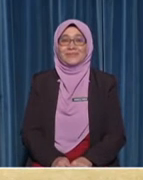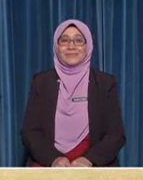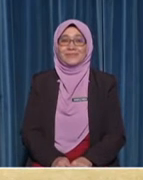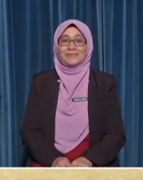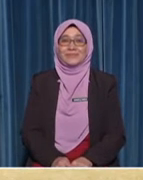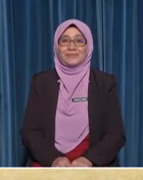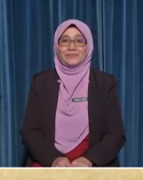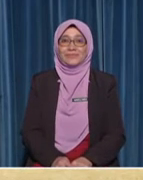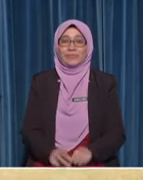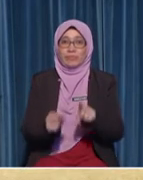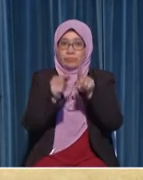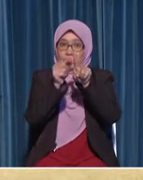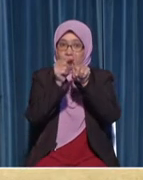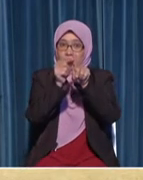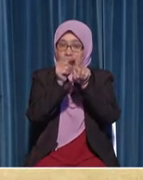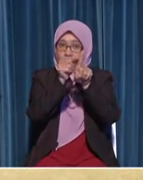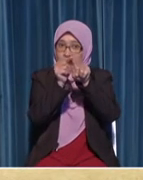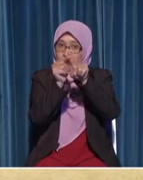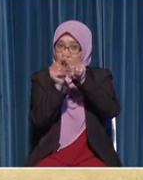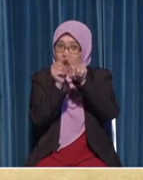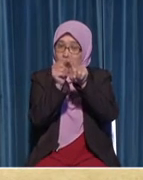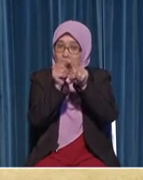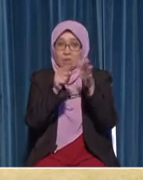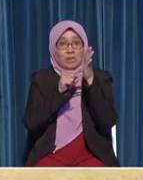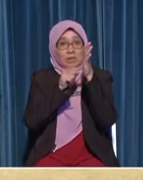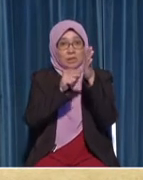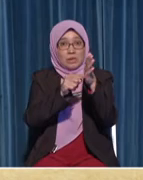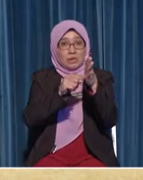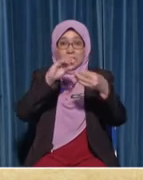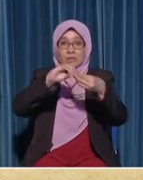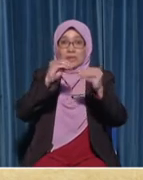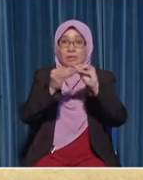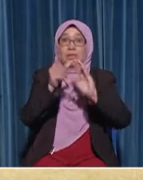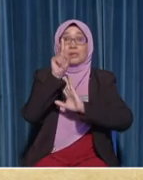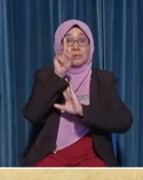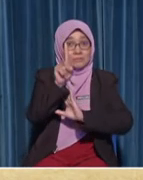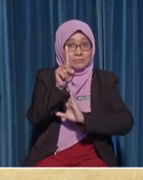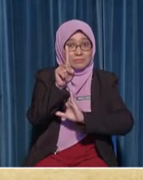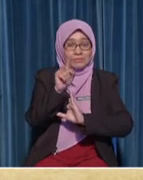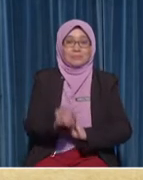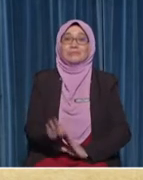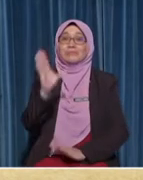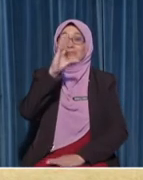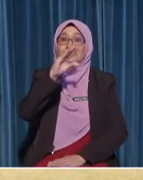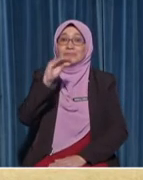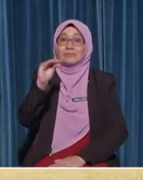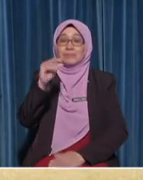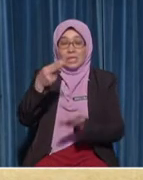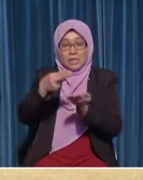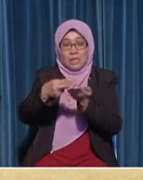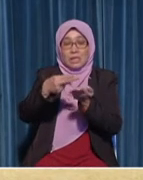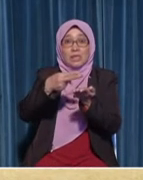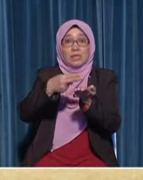The needle is pointing at number 1 and the